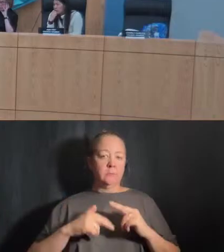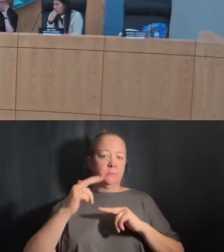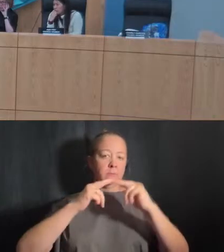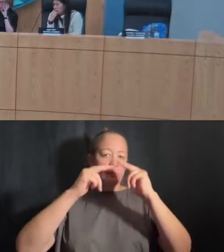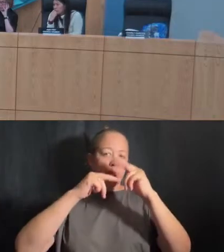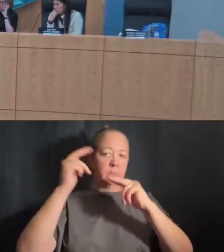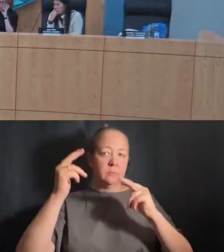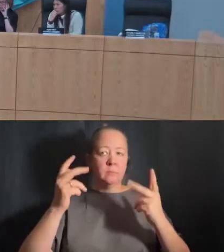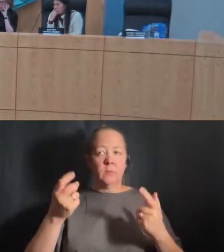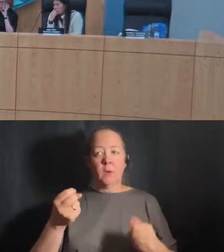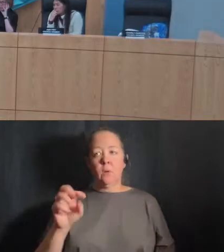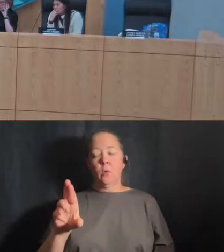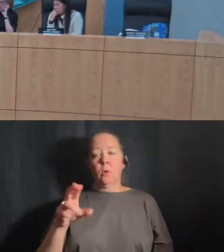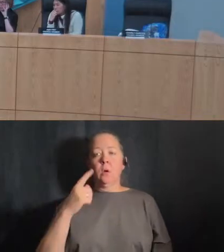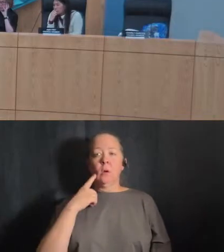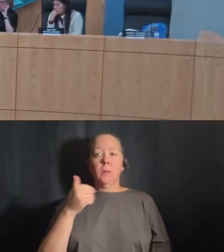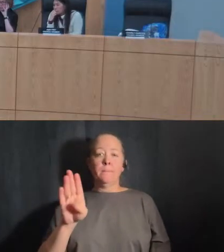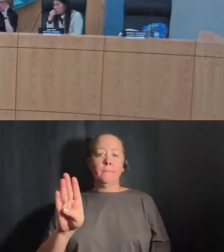mayor listed.